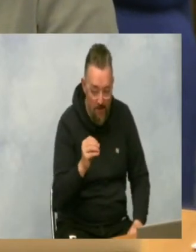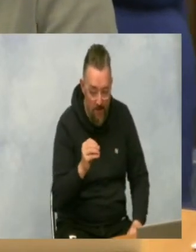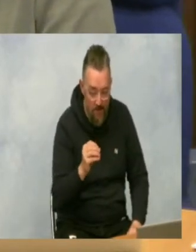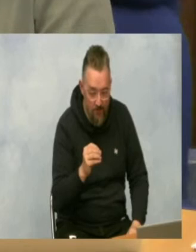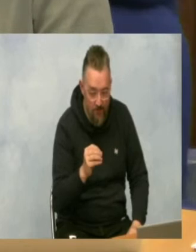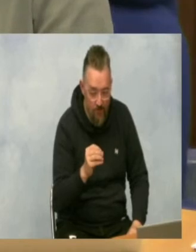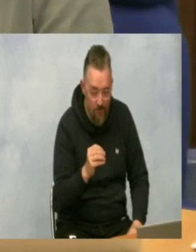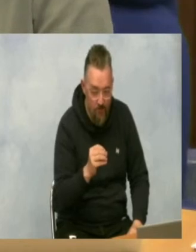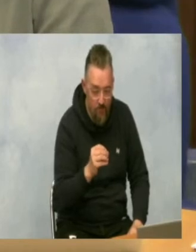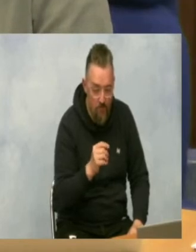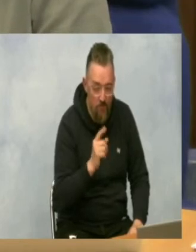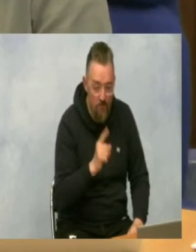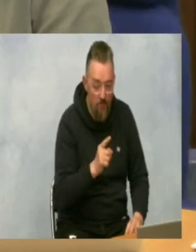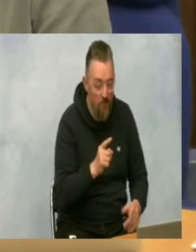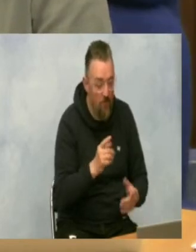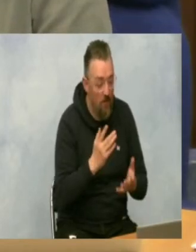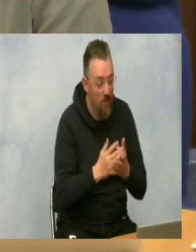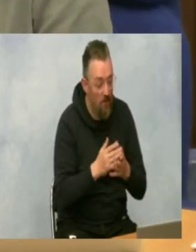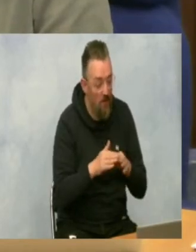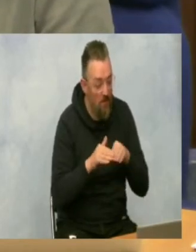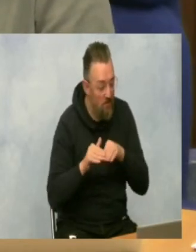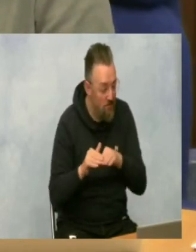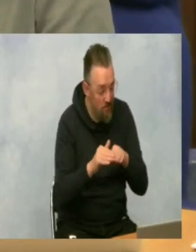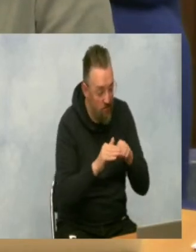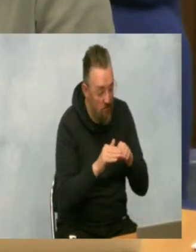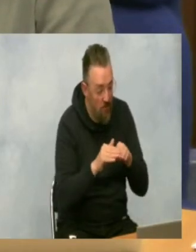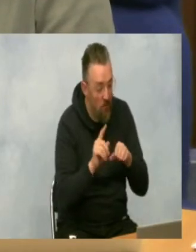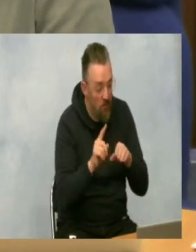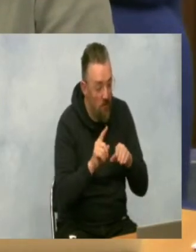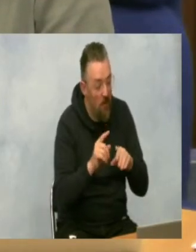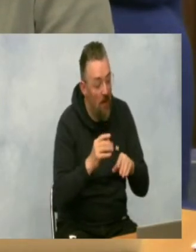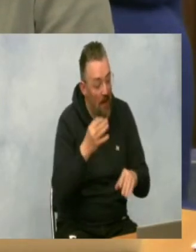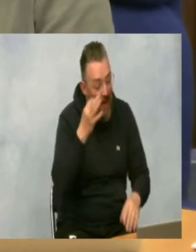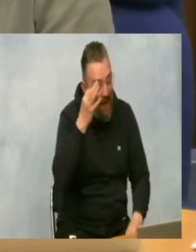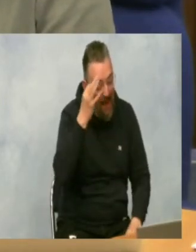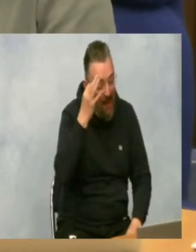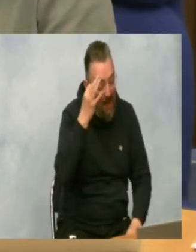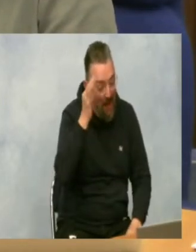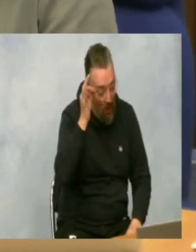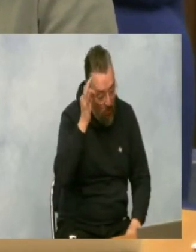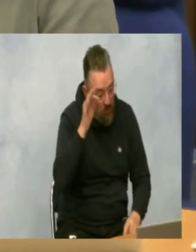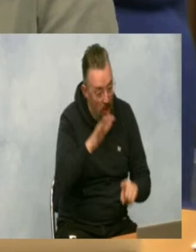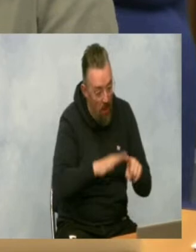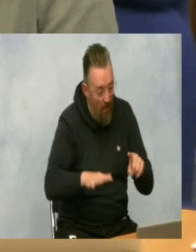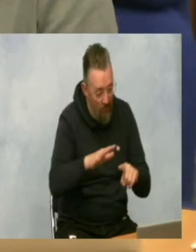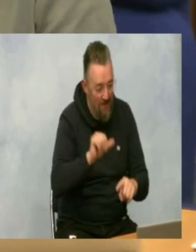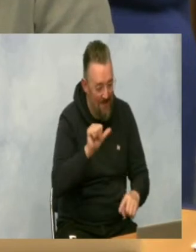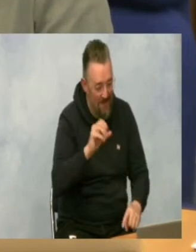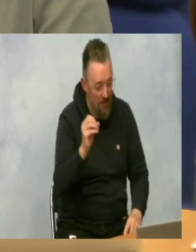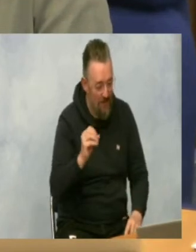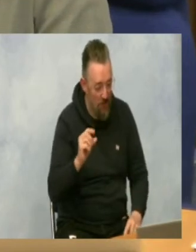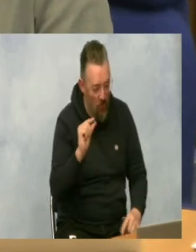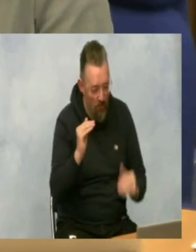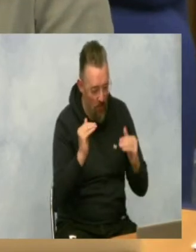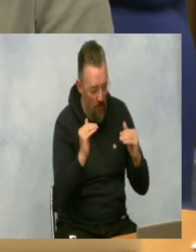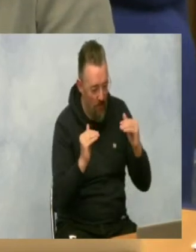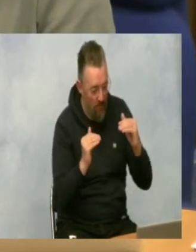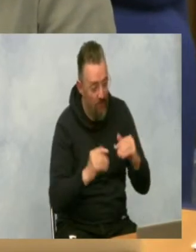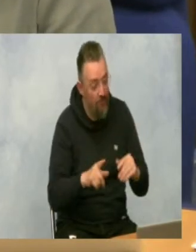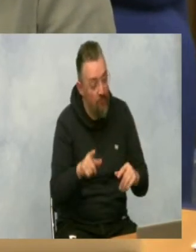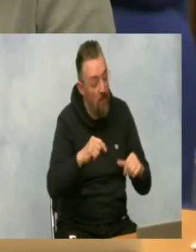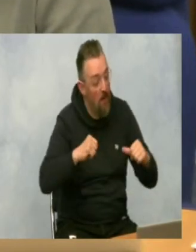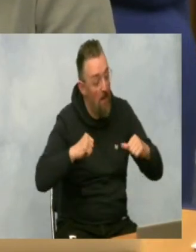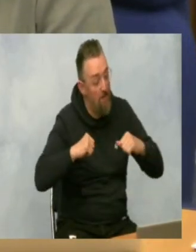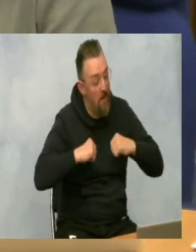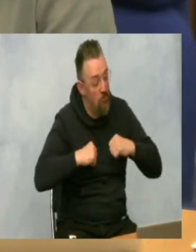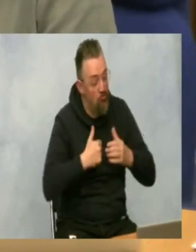is comparing to a council-wide average of 6% as a projection. Members will know that managers continue to